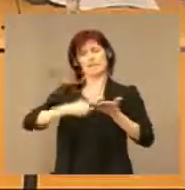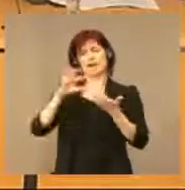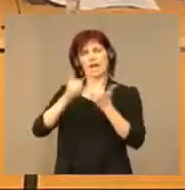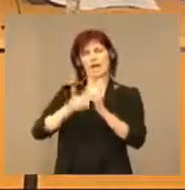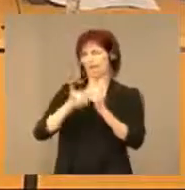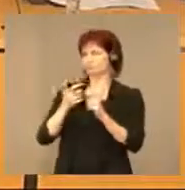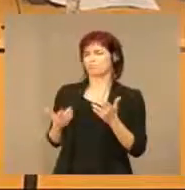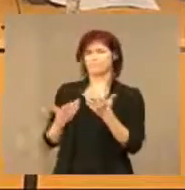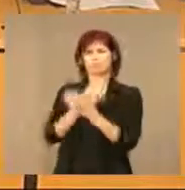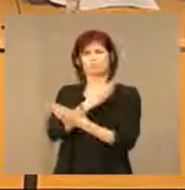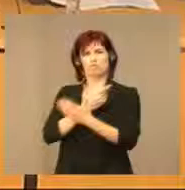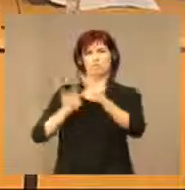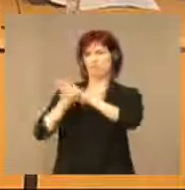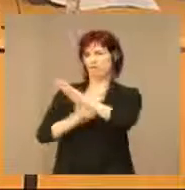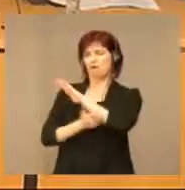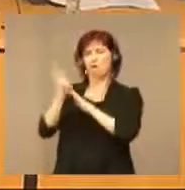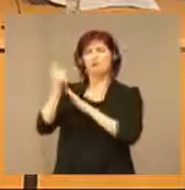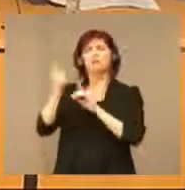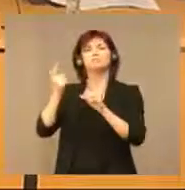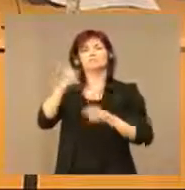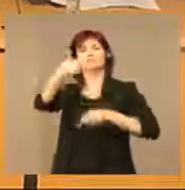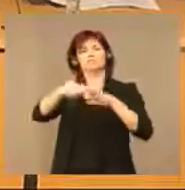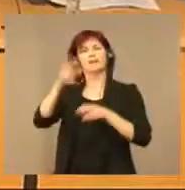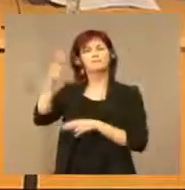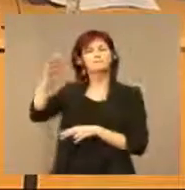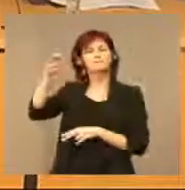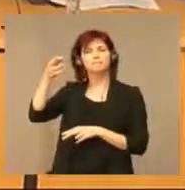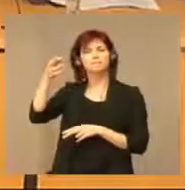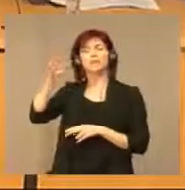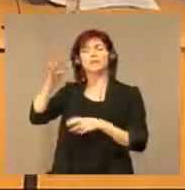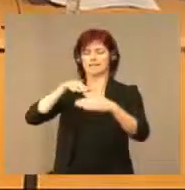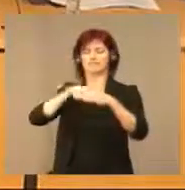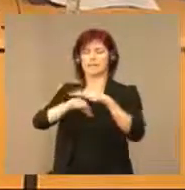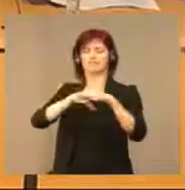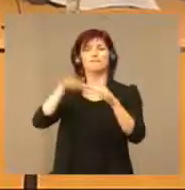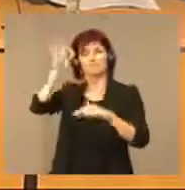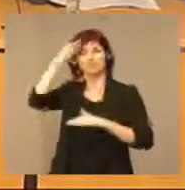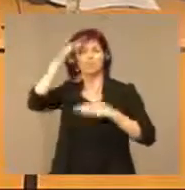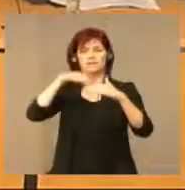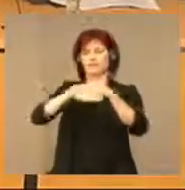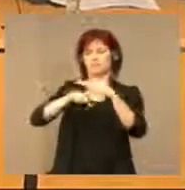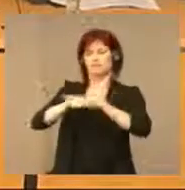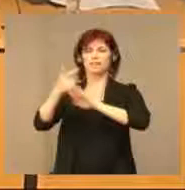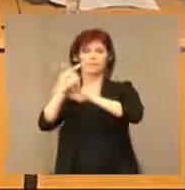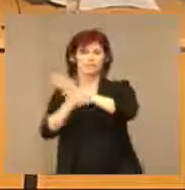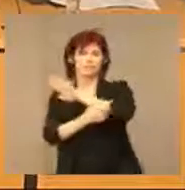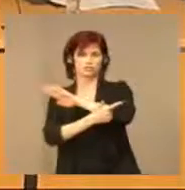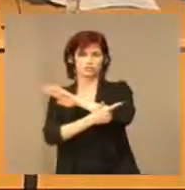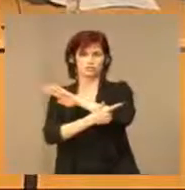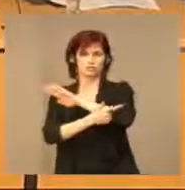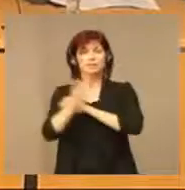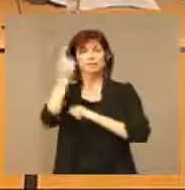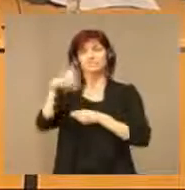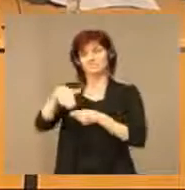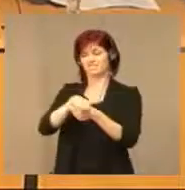with Disabilities Act, now referred to as federal accessibility legislation. Thematic areas for